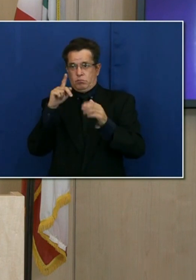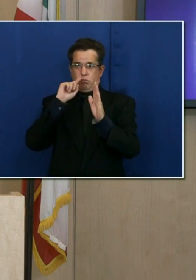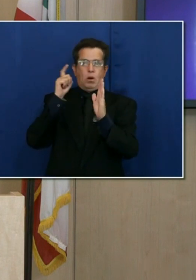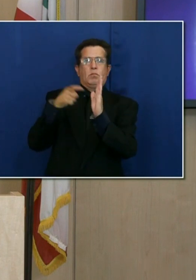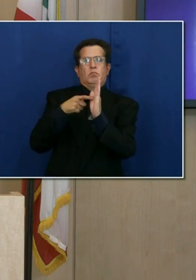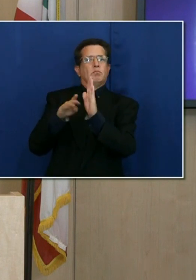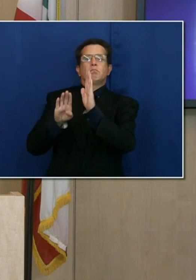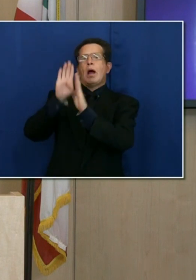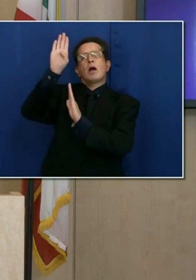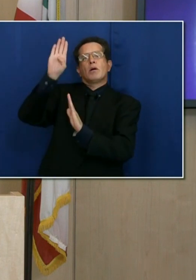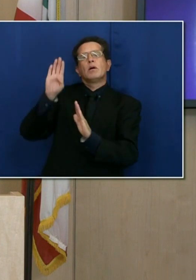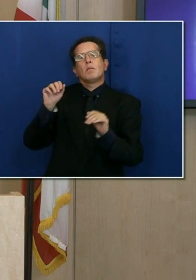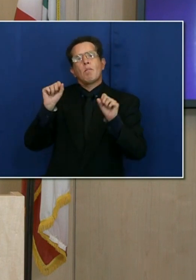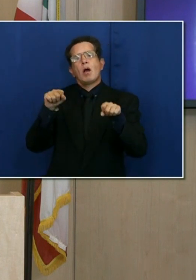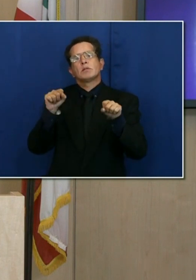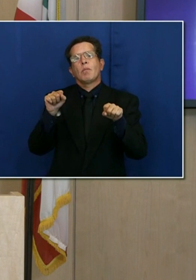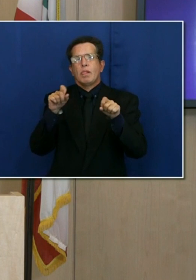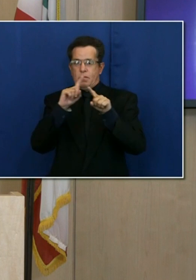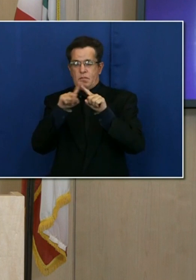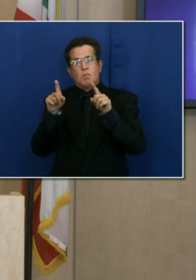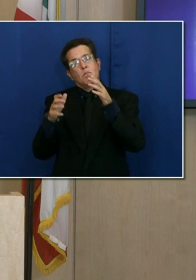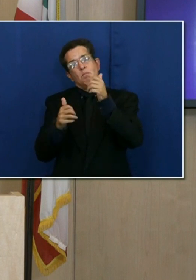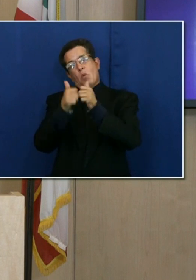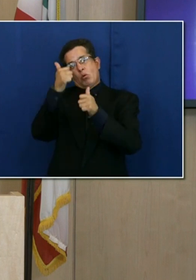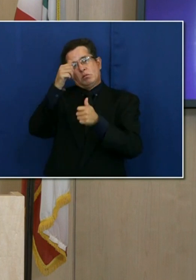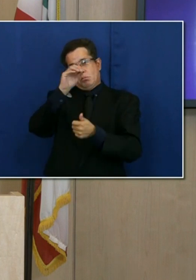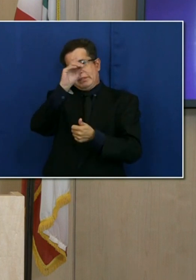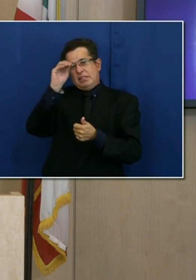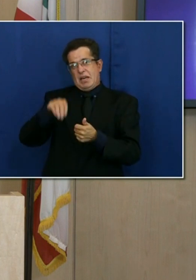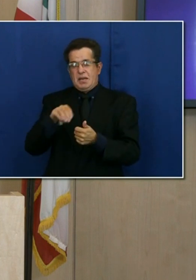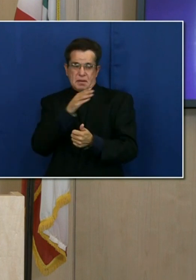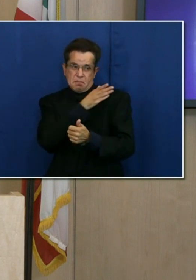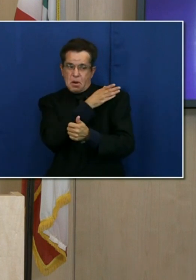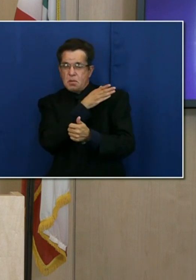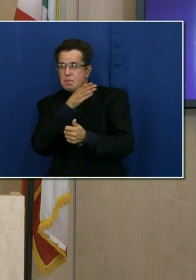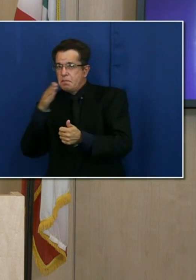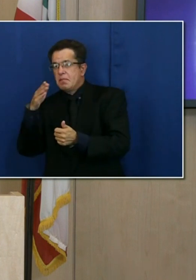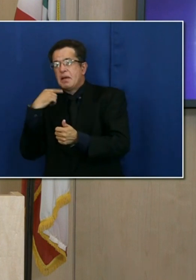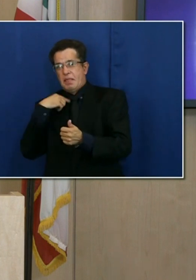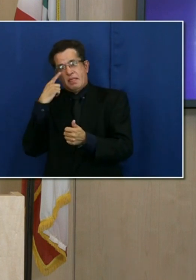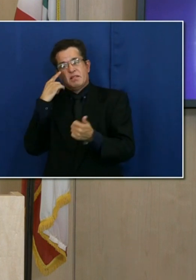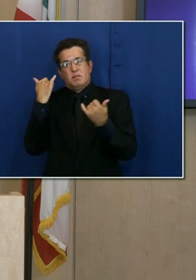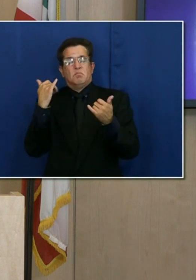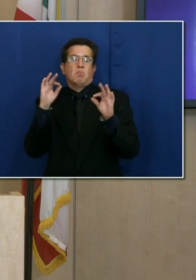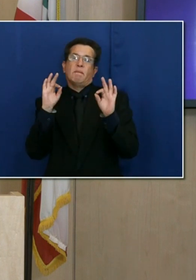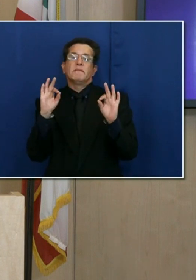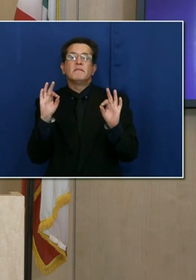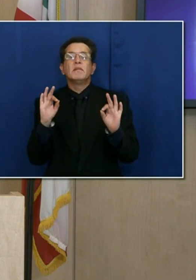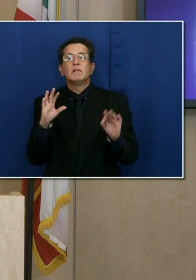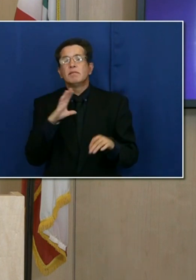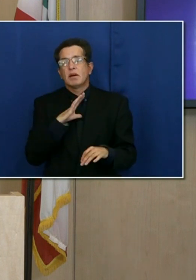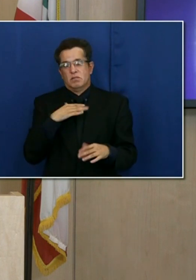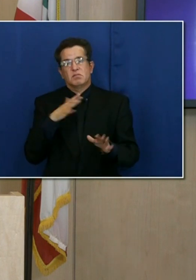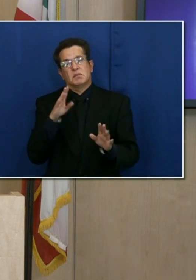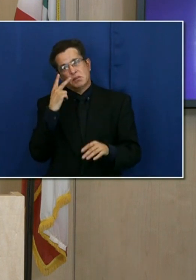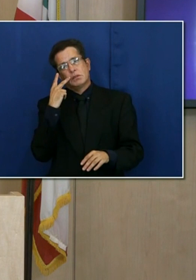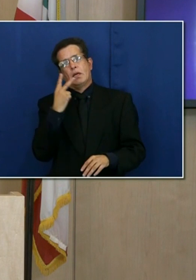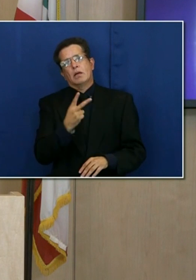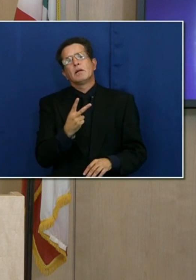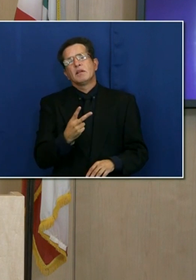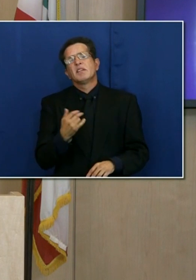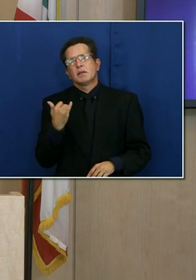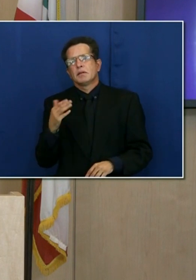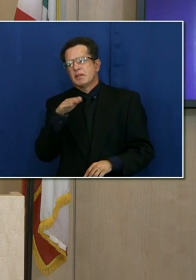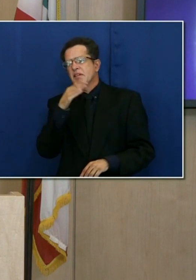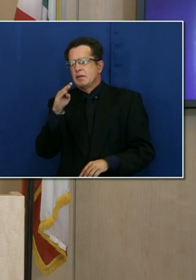some cases, but the greatest impact, I think, we have seen to date. Thank you. This next question is